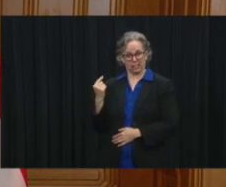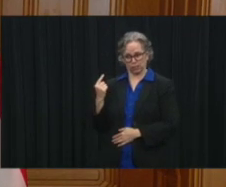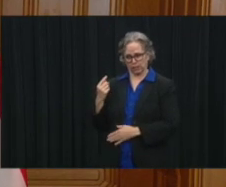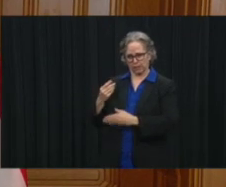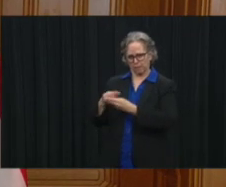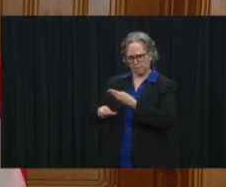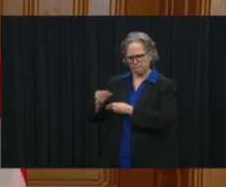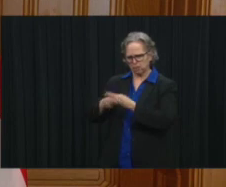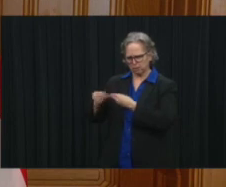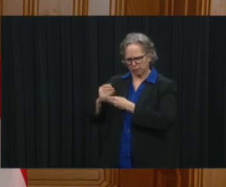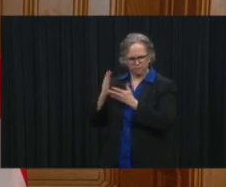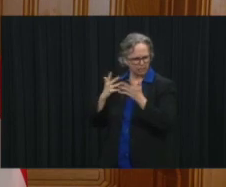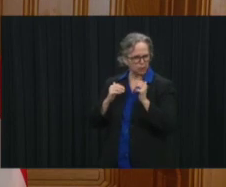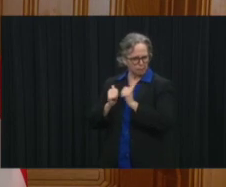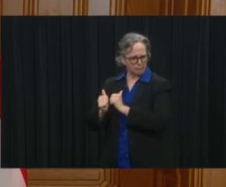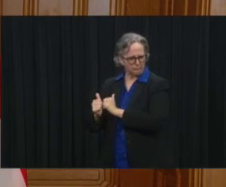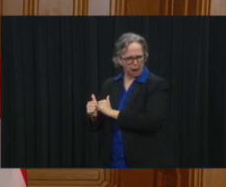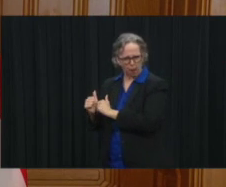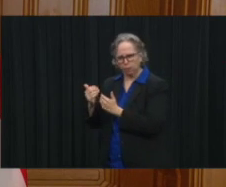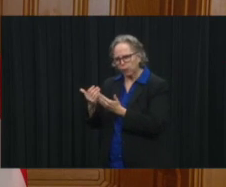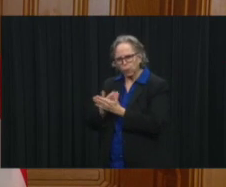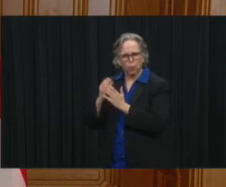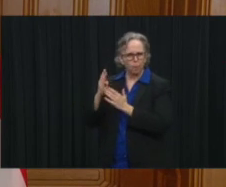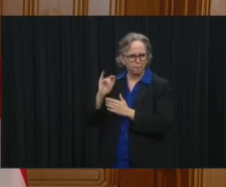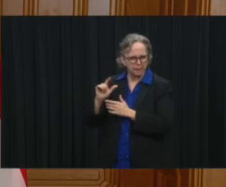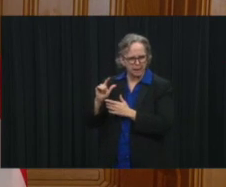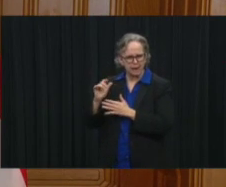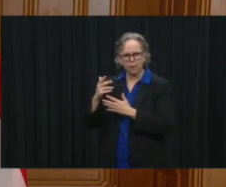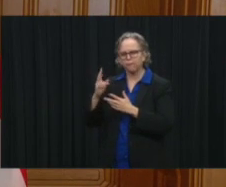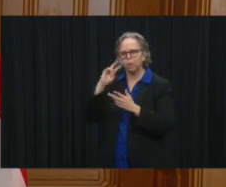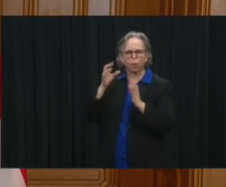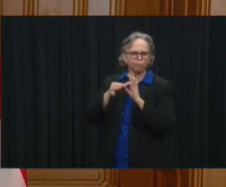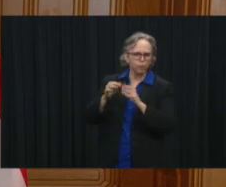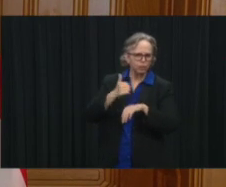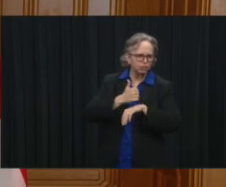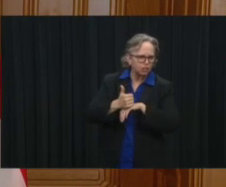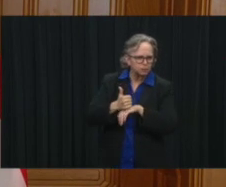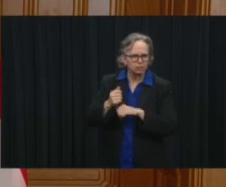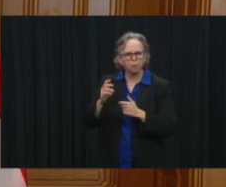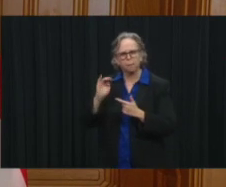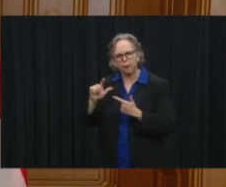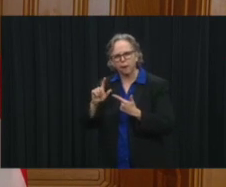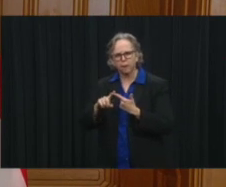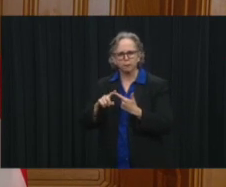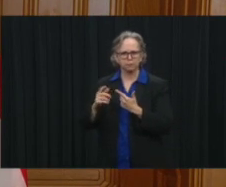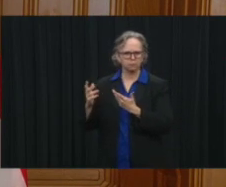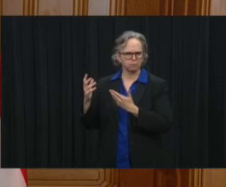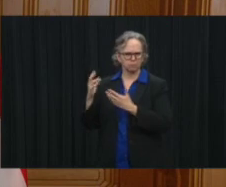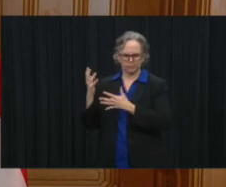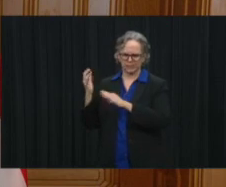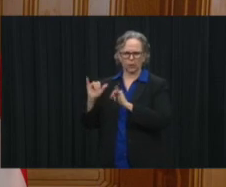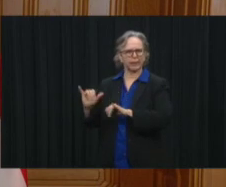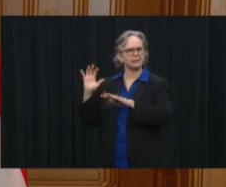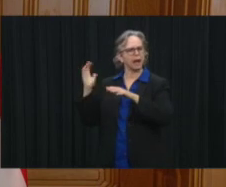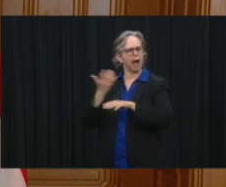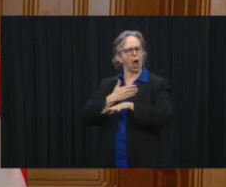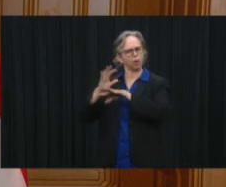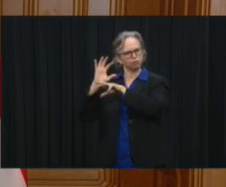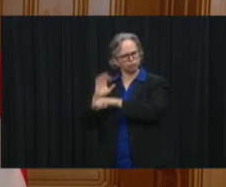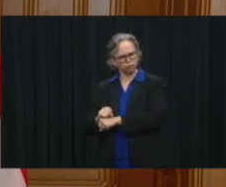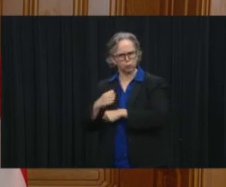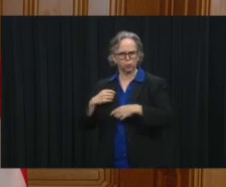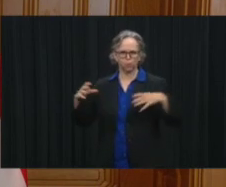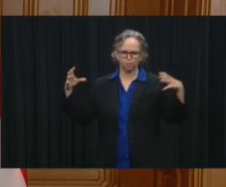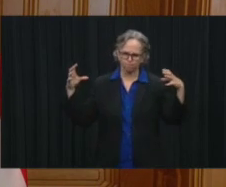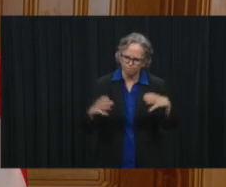a transportation bill. So this continues a great tradition of everyone working together, and I'm very,